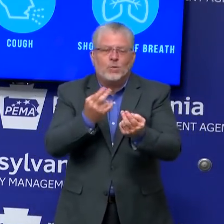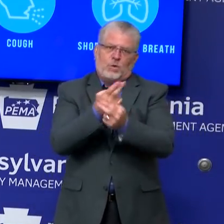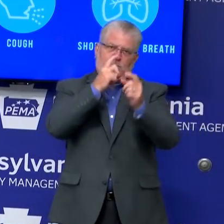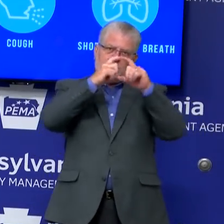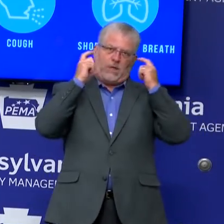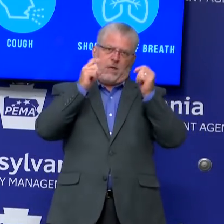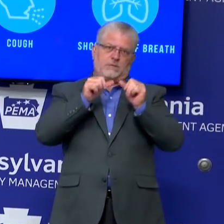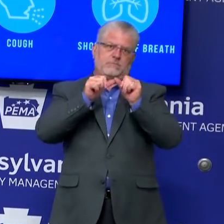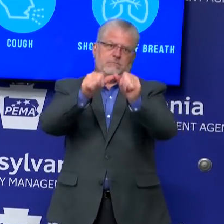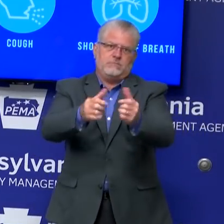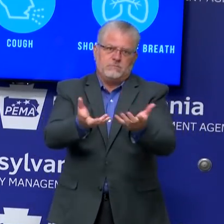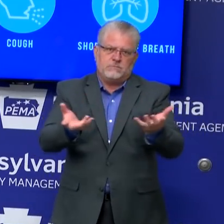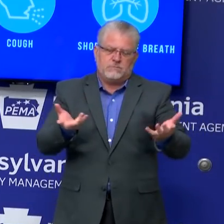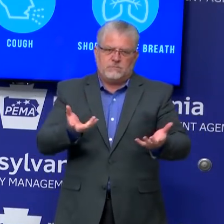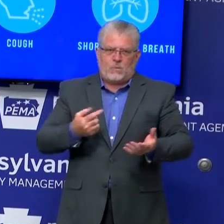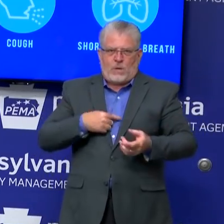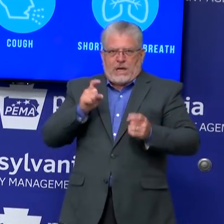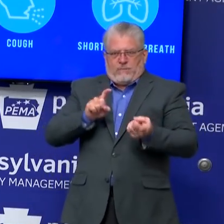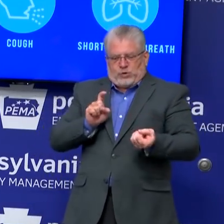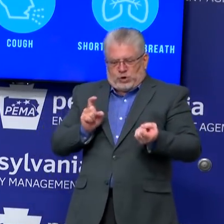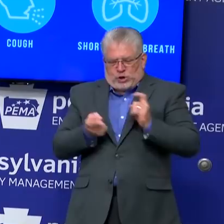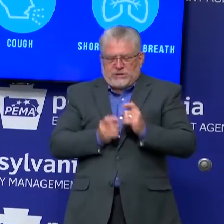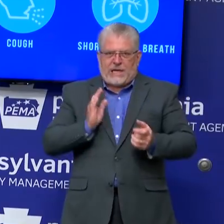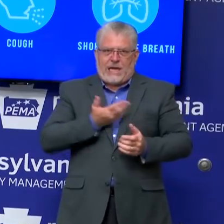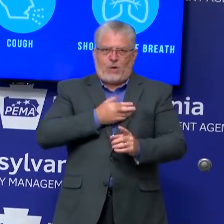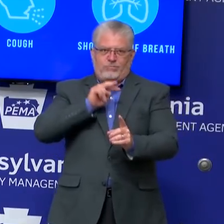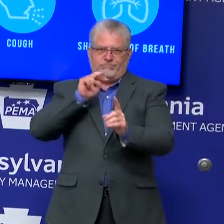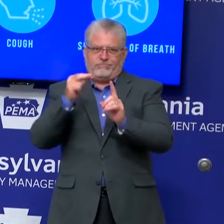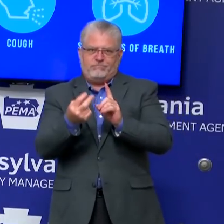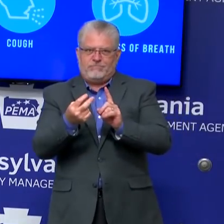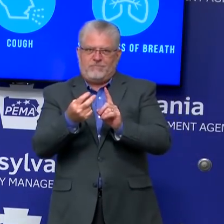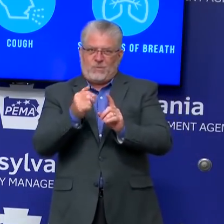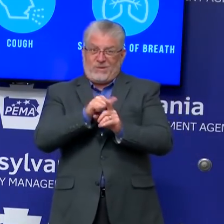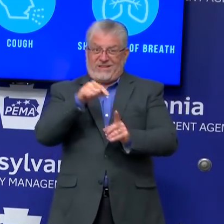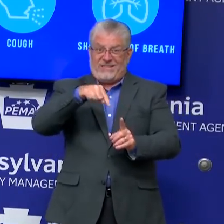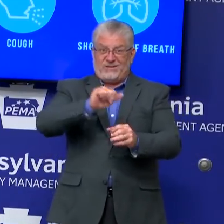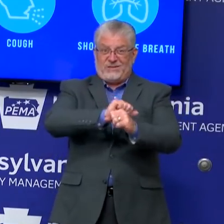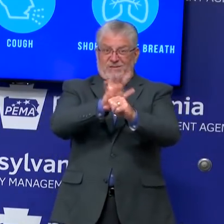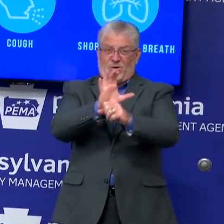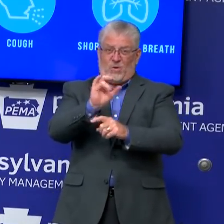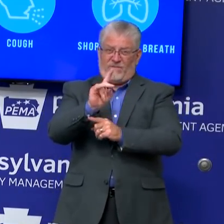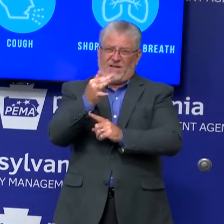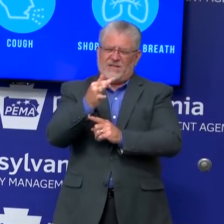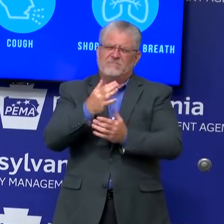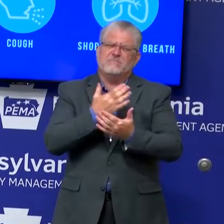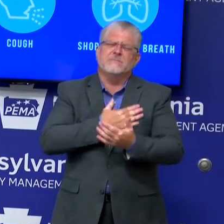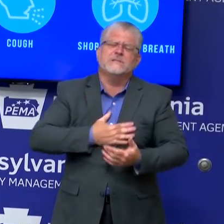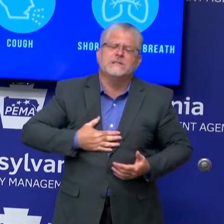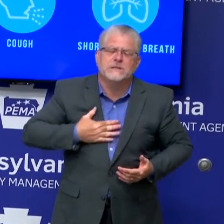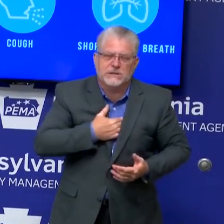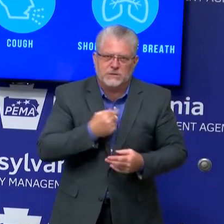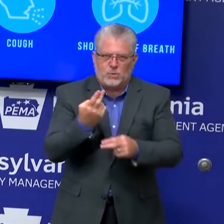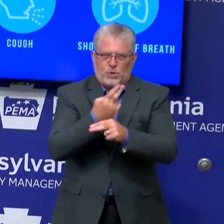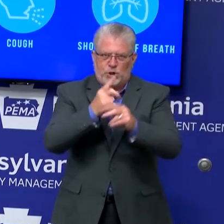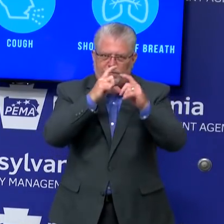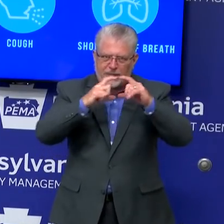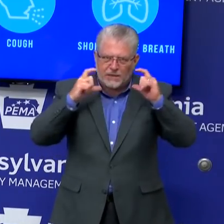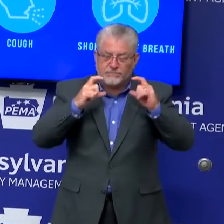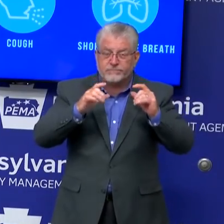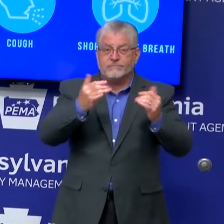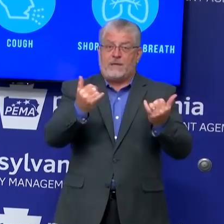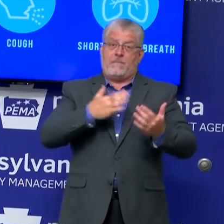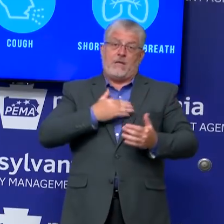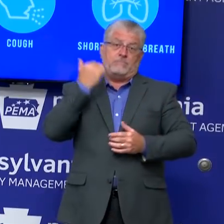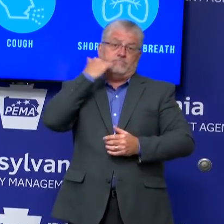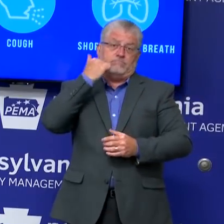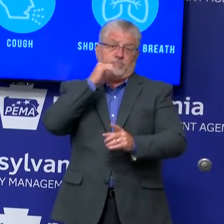COVID-19, and please wear a mask. Here are my daily reminders. Please wash your hands with